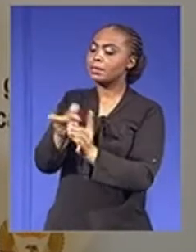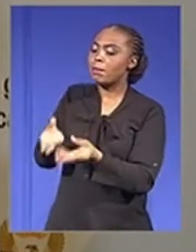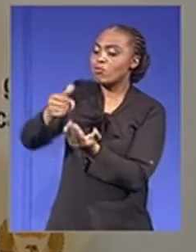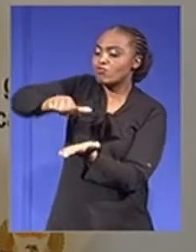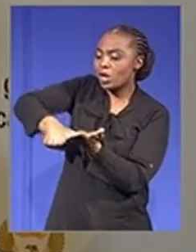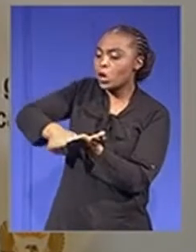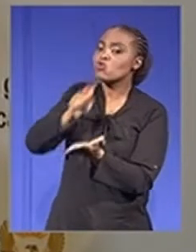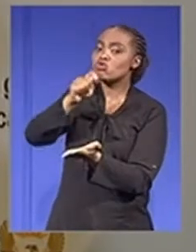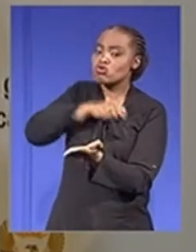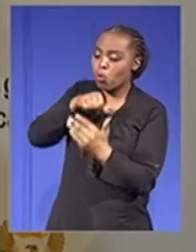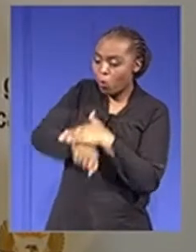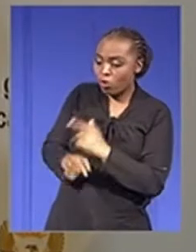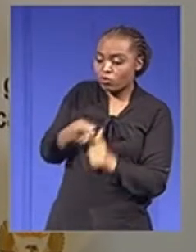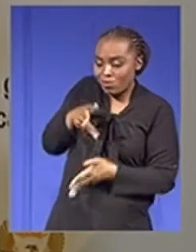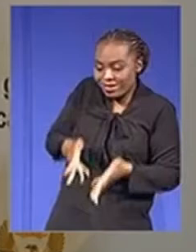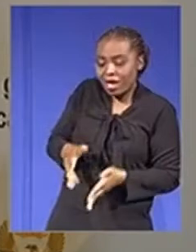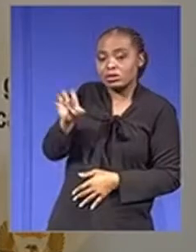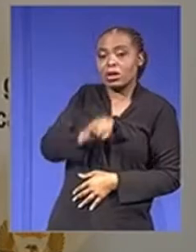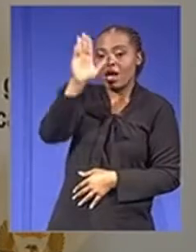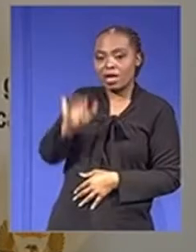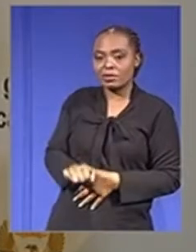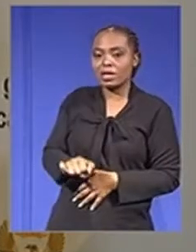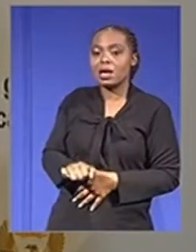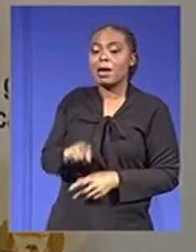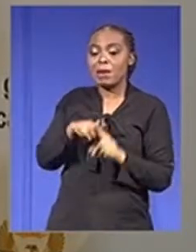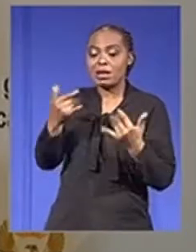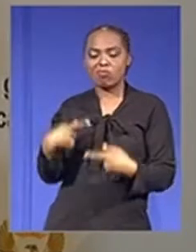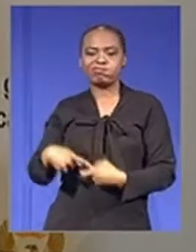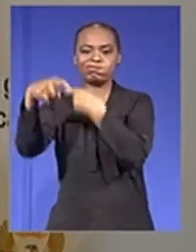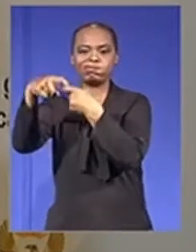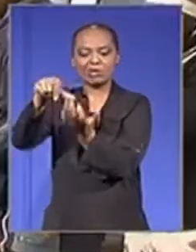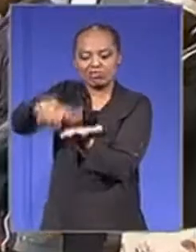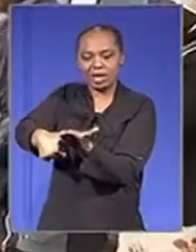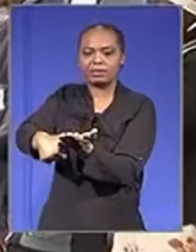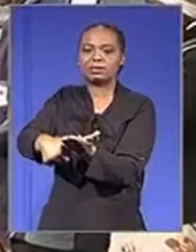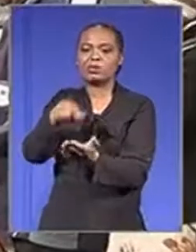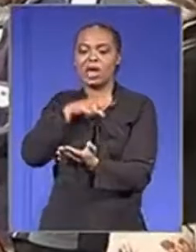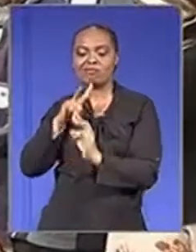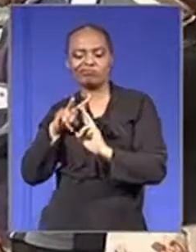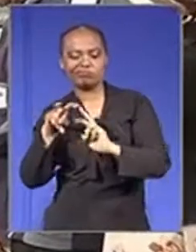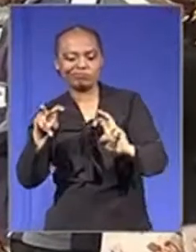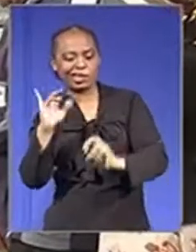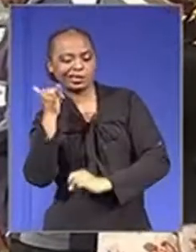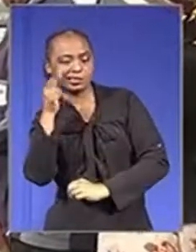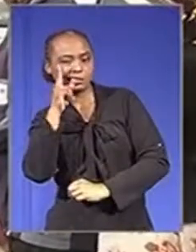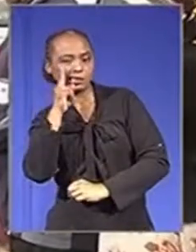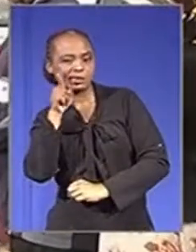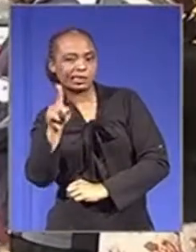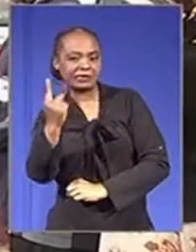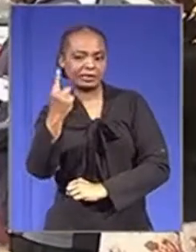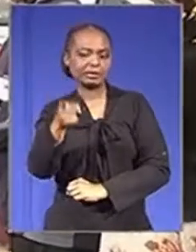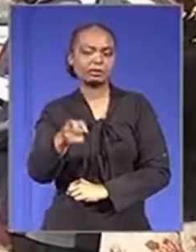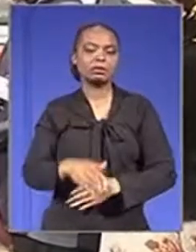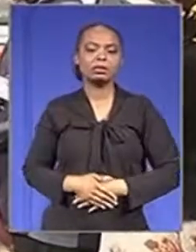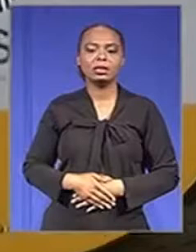stopped those grants and we'll deal with them as on a case by case. But those were stopped. Lefapha la re madi a dikotlo a tle go duelwa go